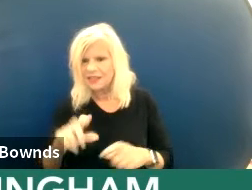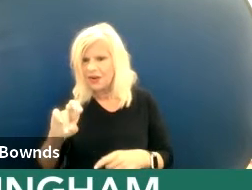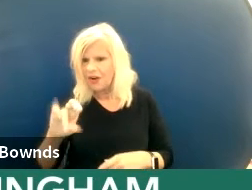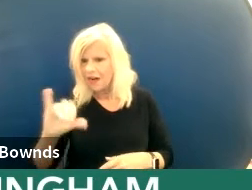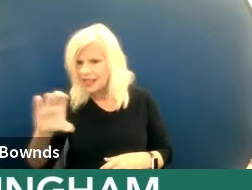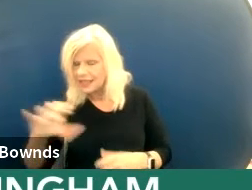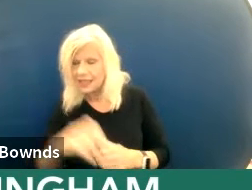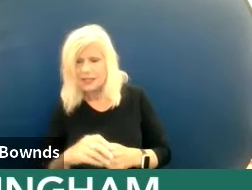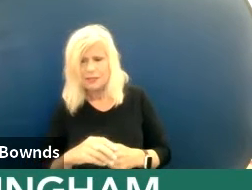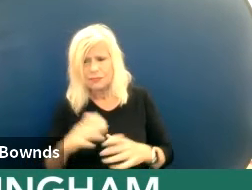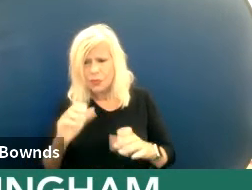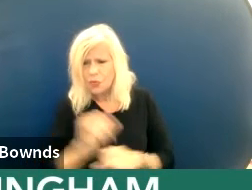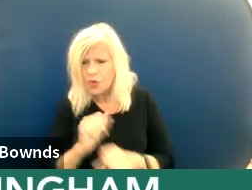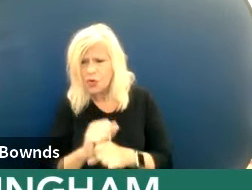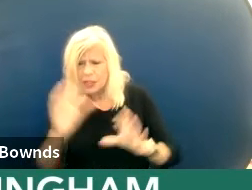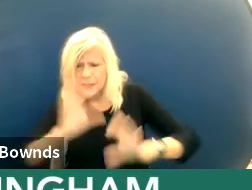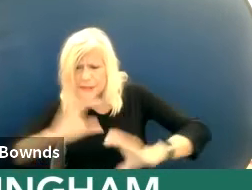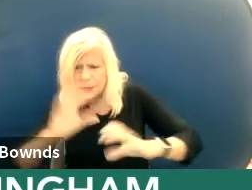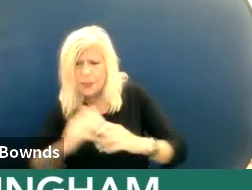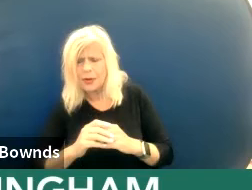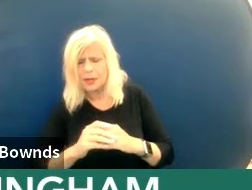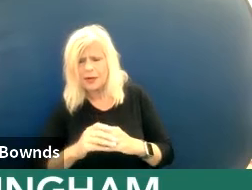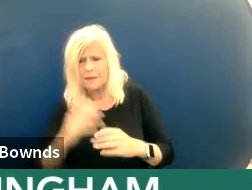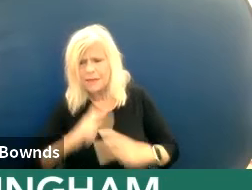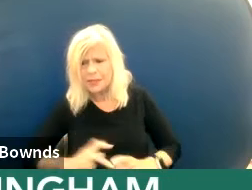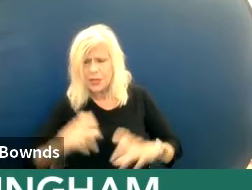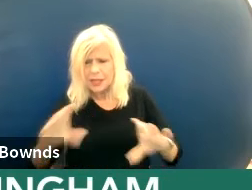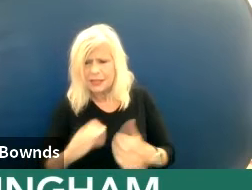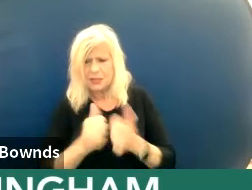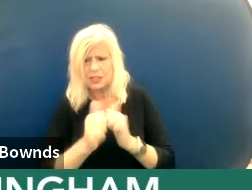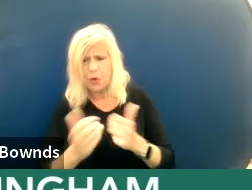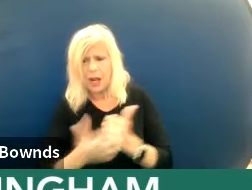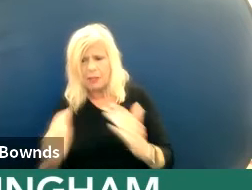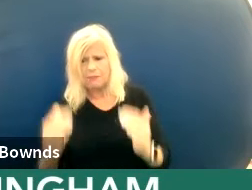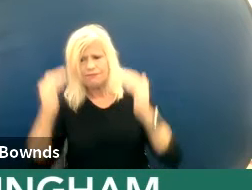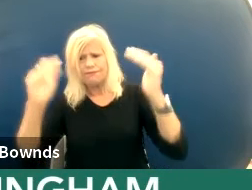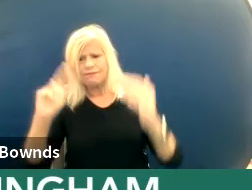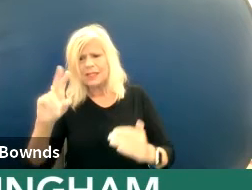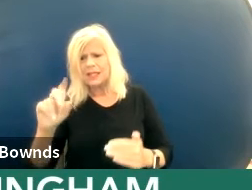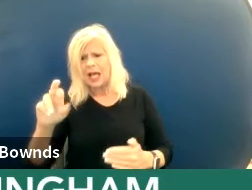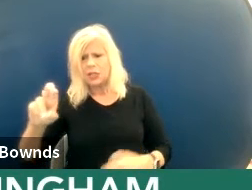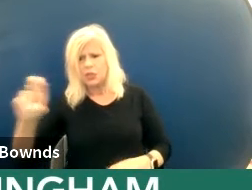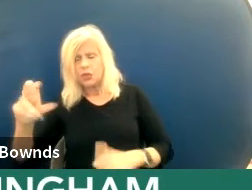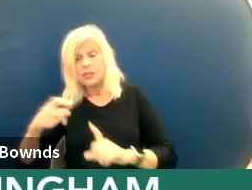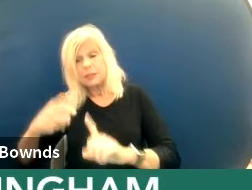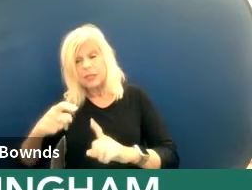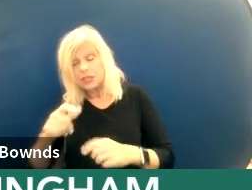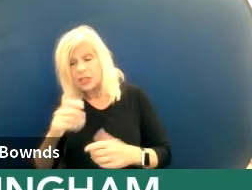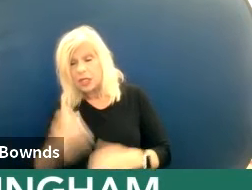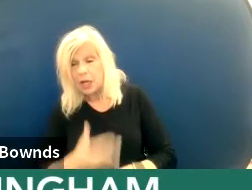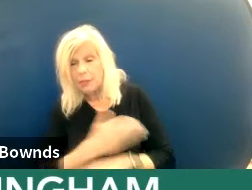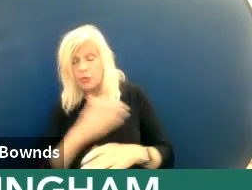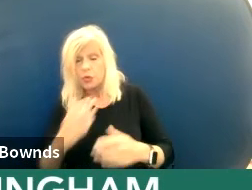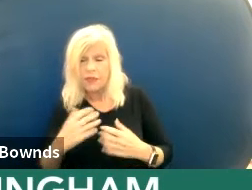work to explore physical activity, recreation, and sport to help to advance NIDLR's mission of improving not only health and function for people